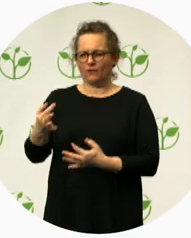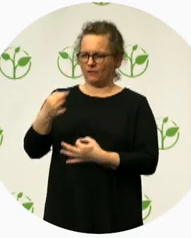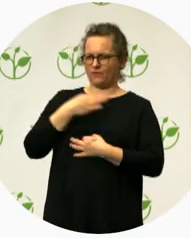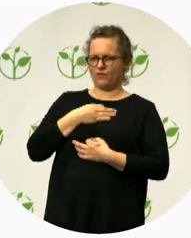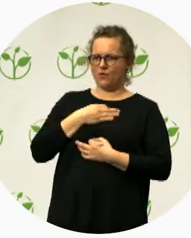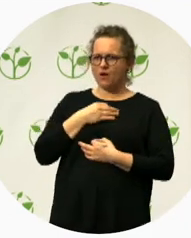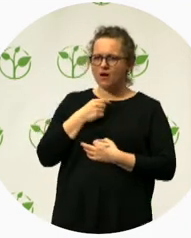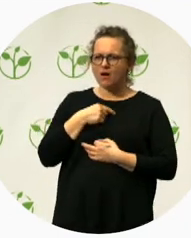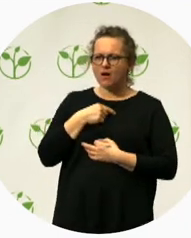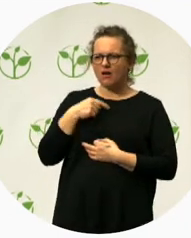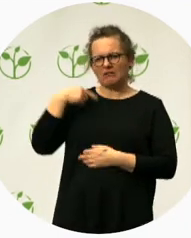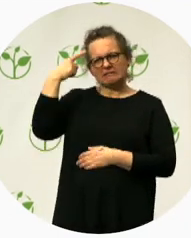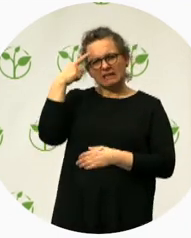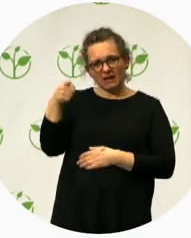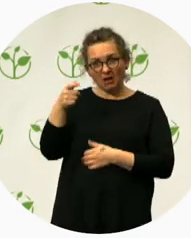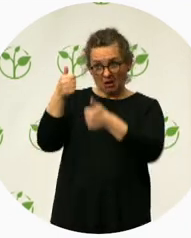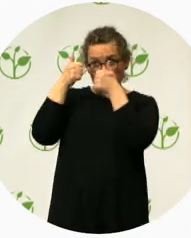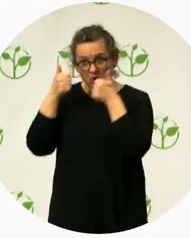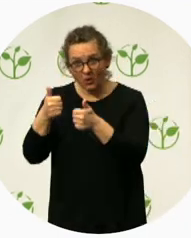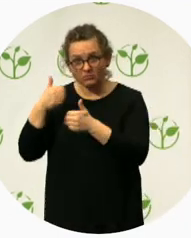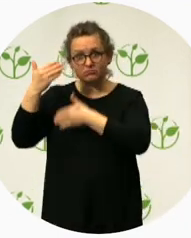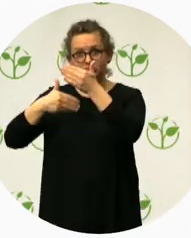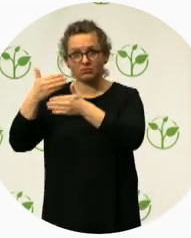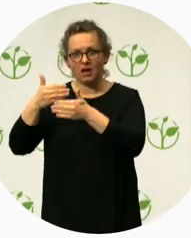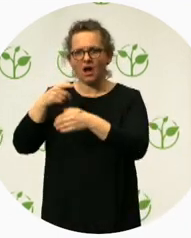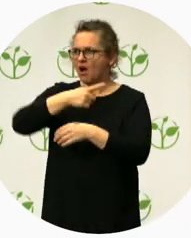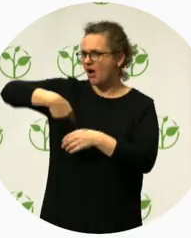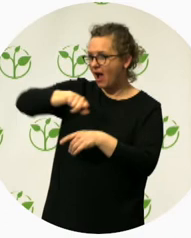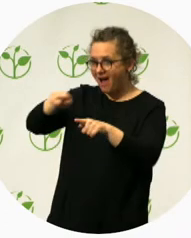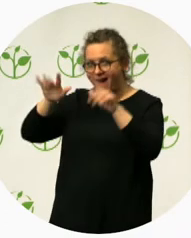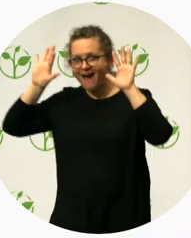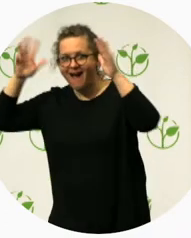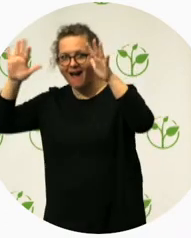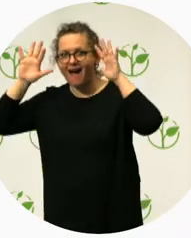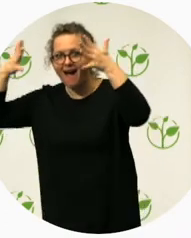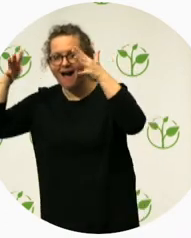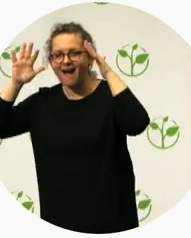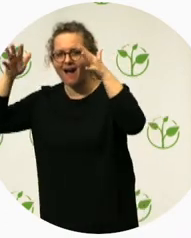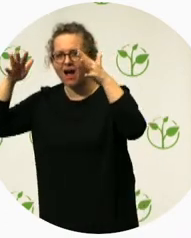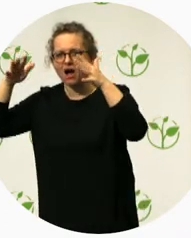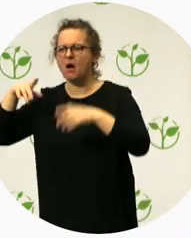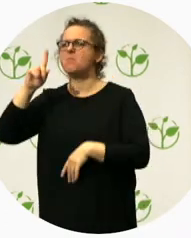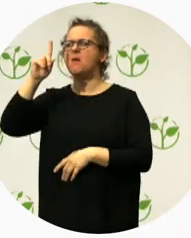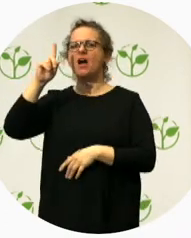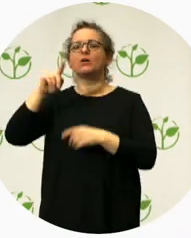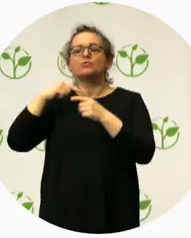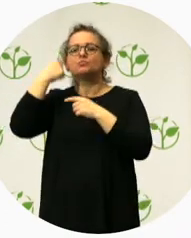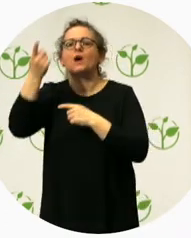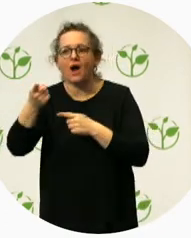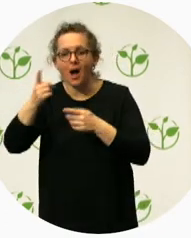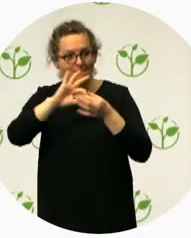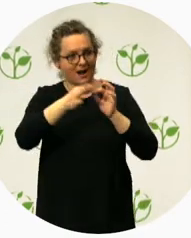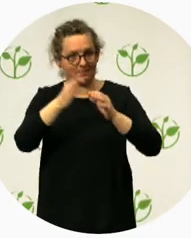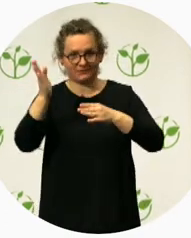inspired if on the next day we continue to live our lives exactly the way we have always